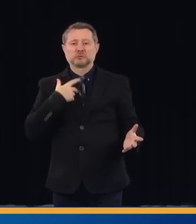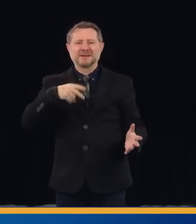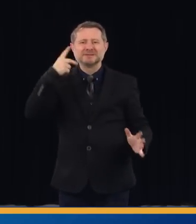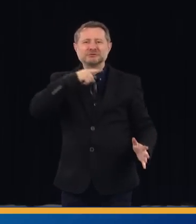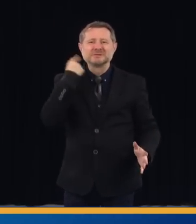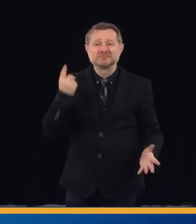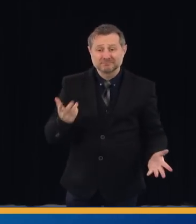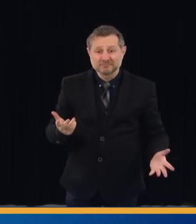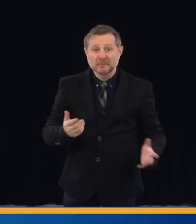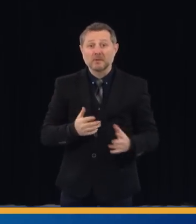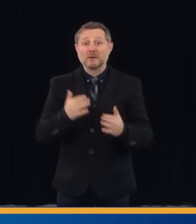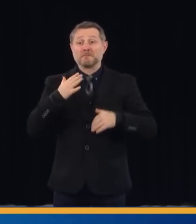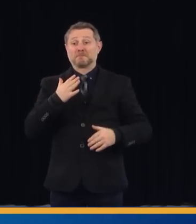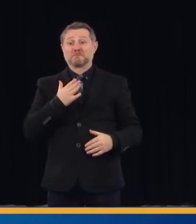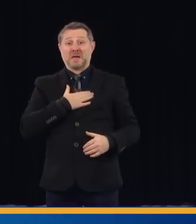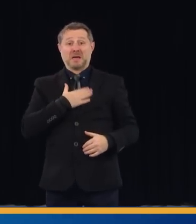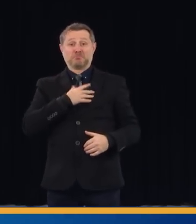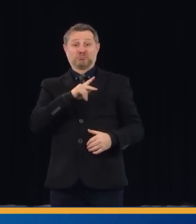personal note,